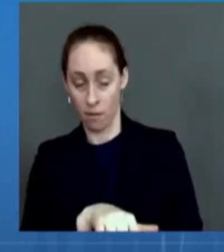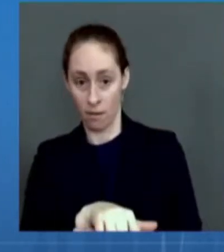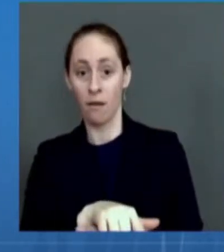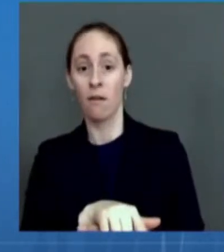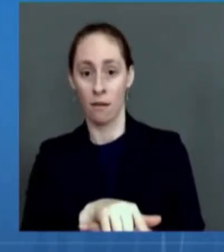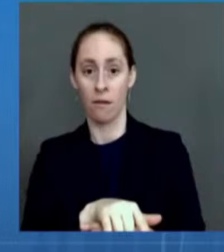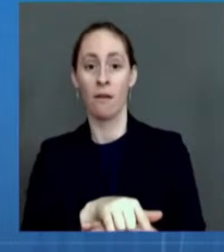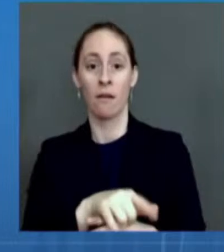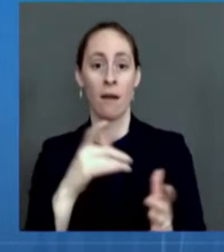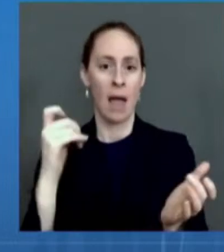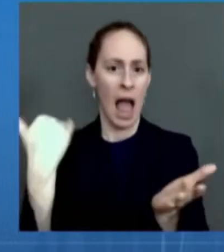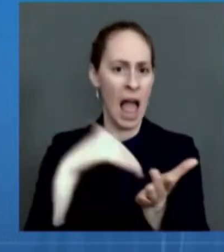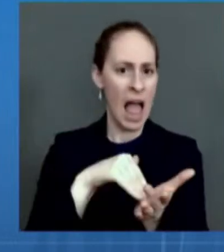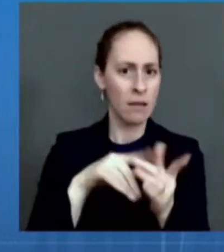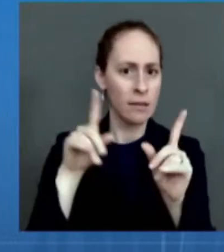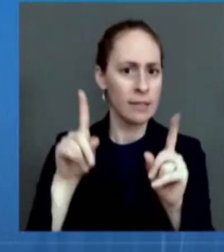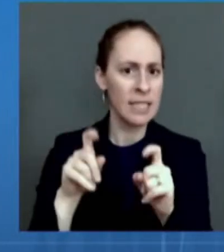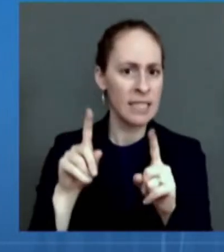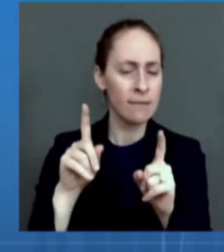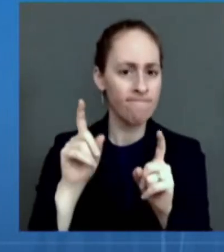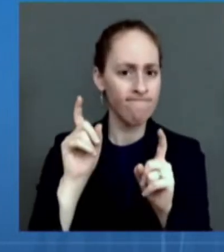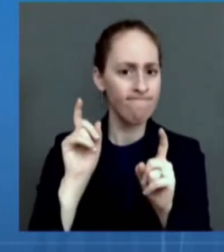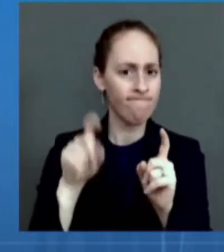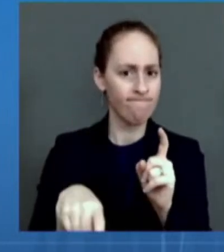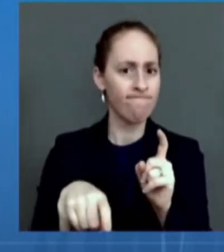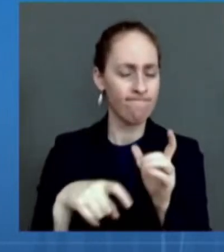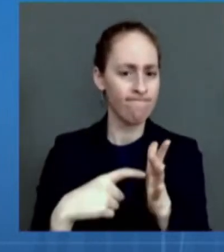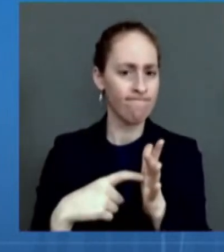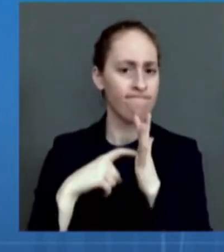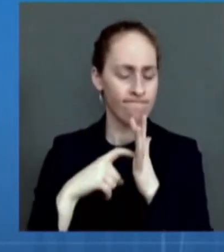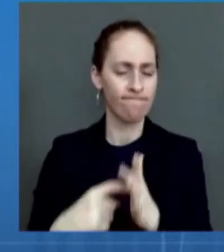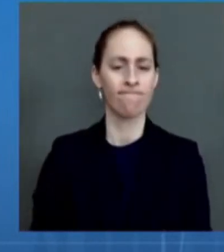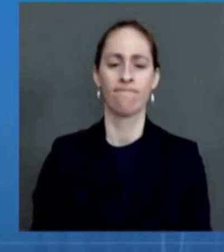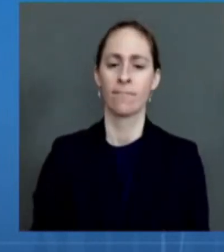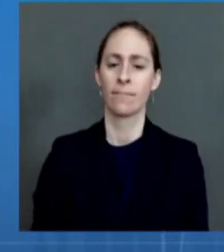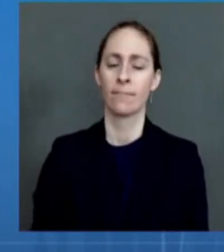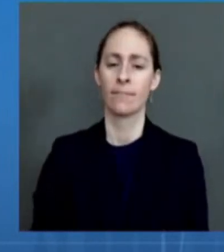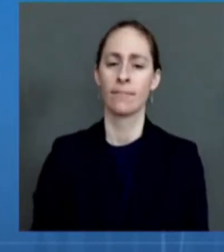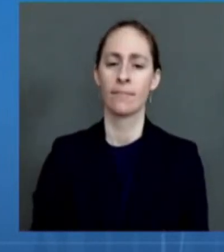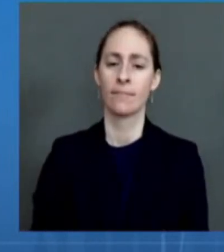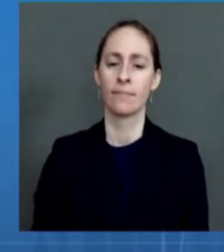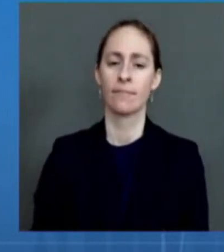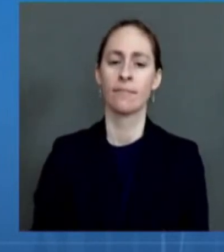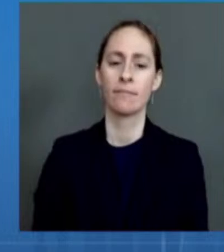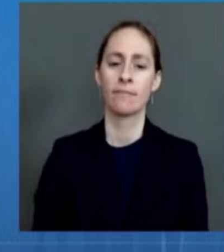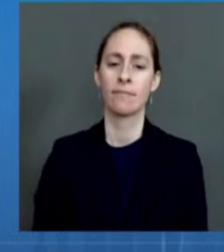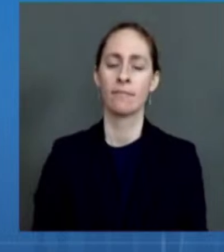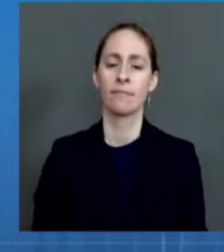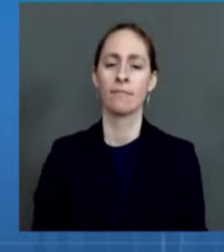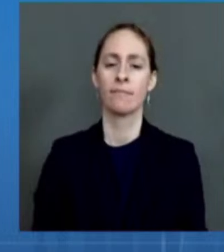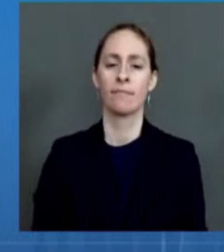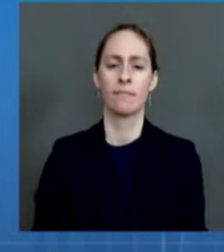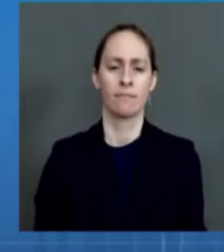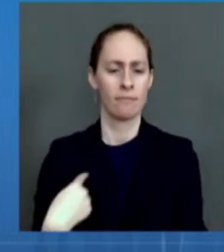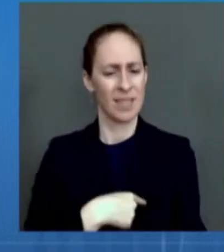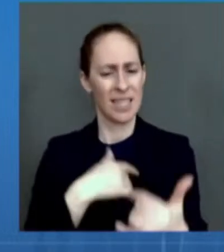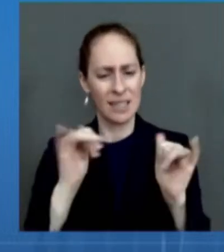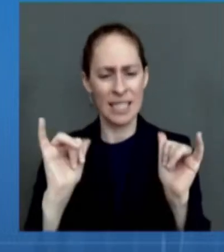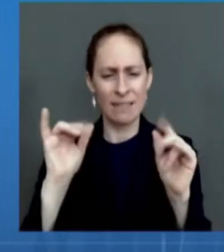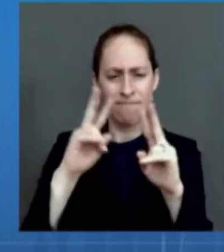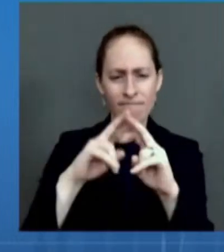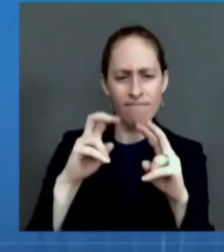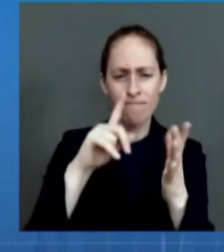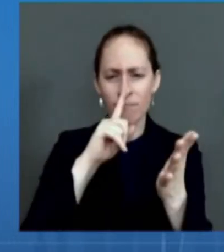follow the science and evaluate the best protocols for international travel, and we'll keep people up to date and, most importantly, the American people